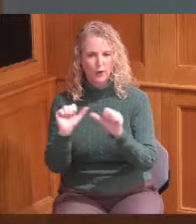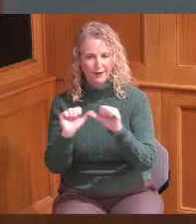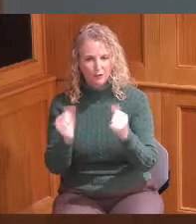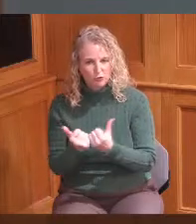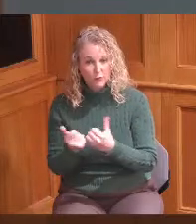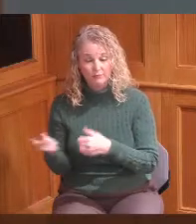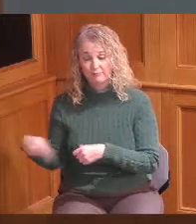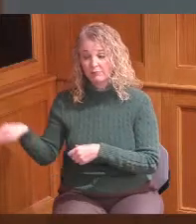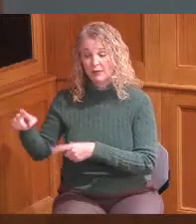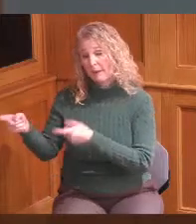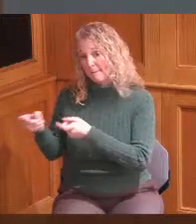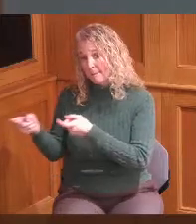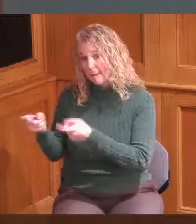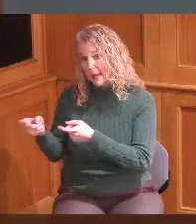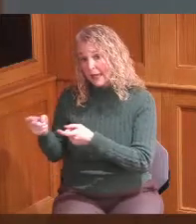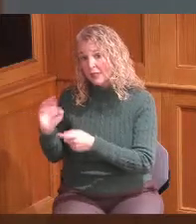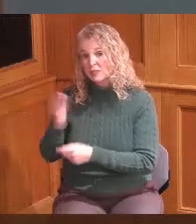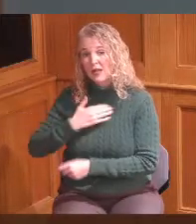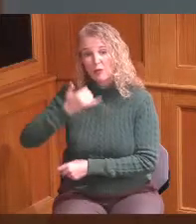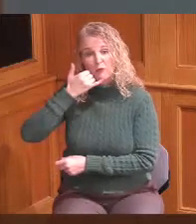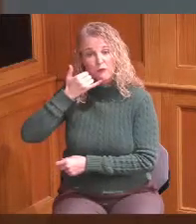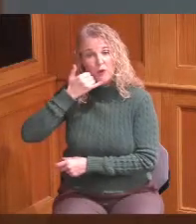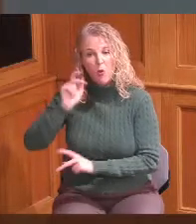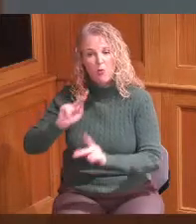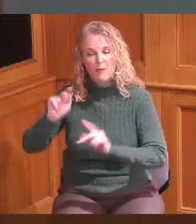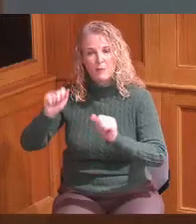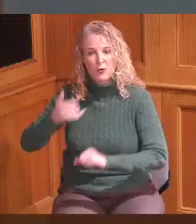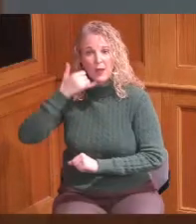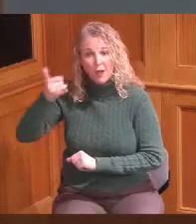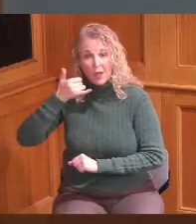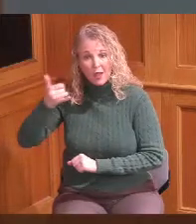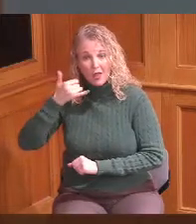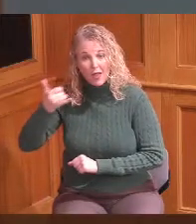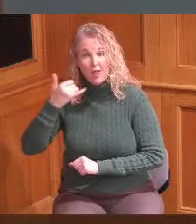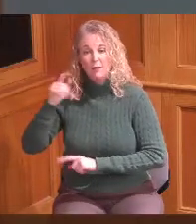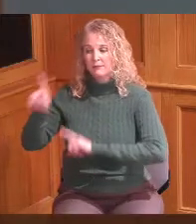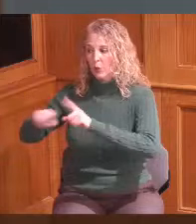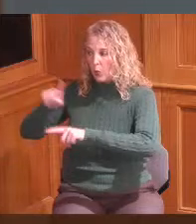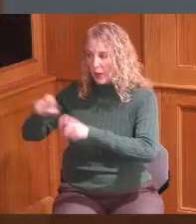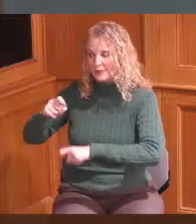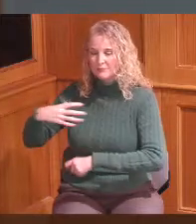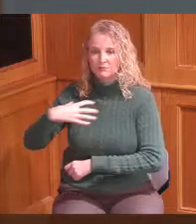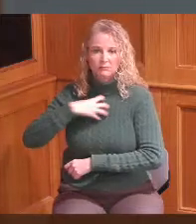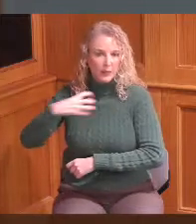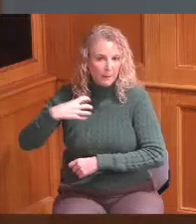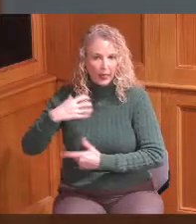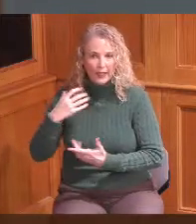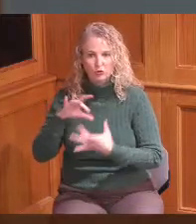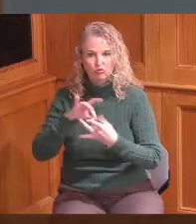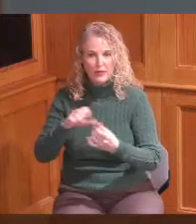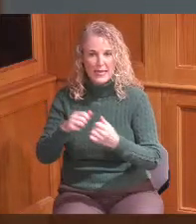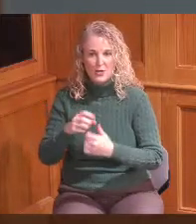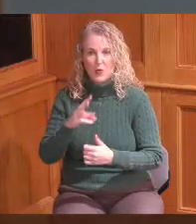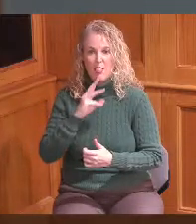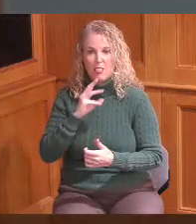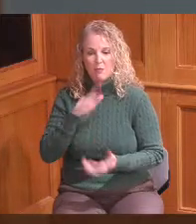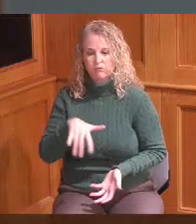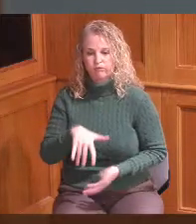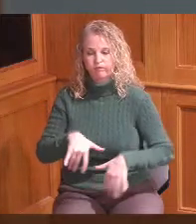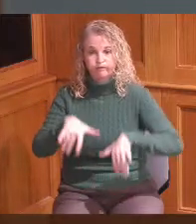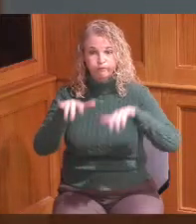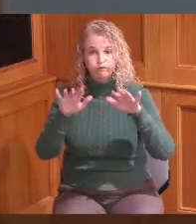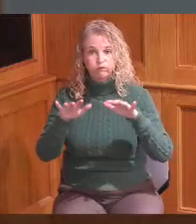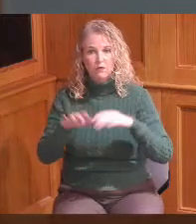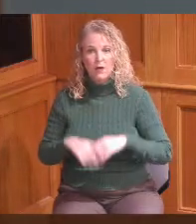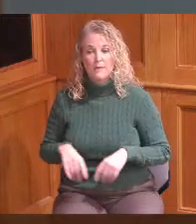also manage a hotline for citizens to be able to call in for inquiries and or complaints for stormwater concerns. And they